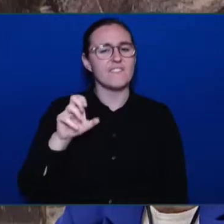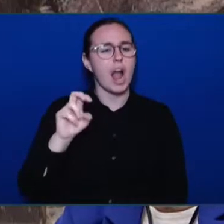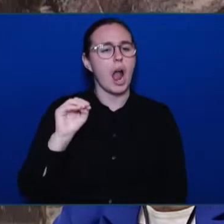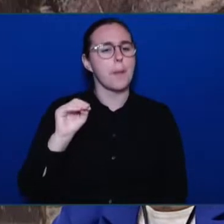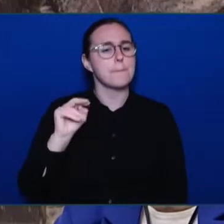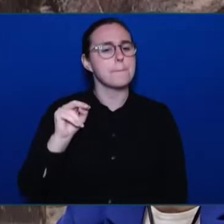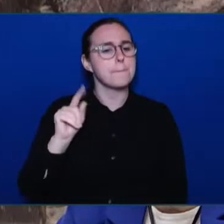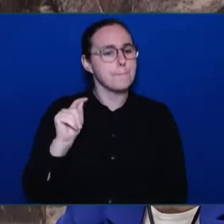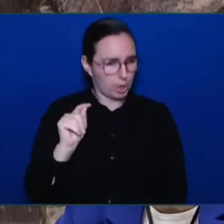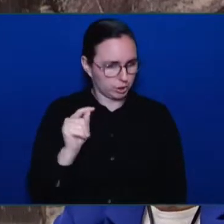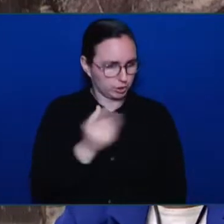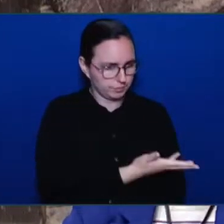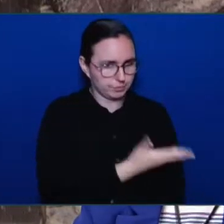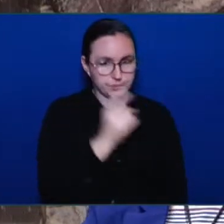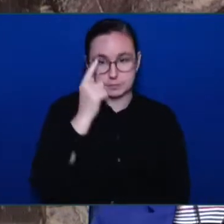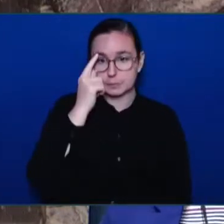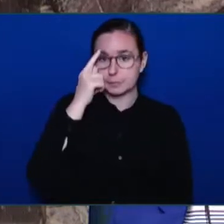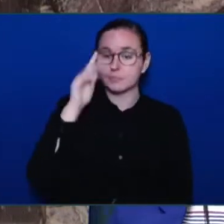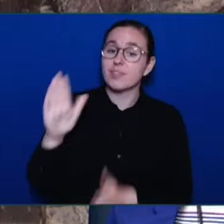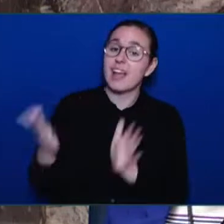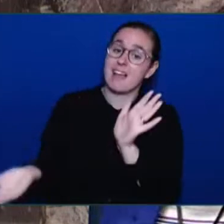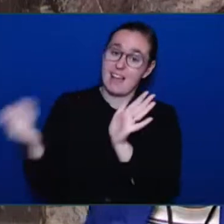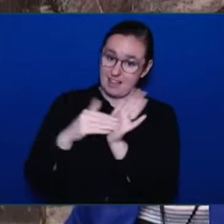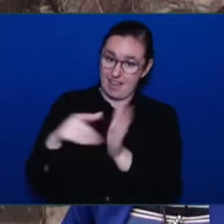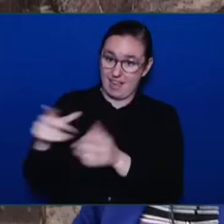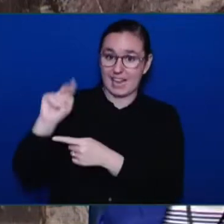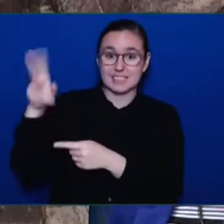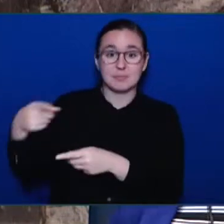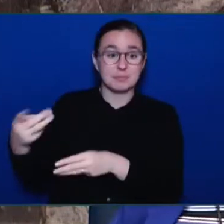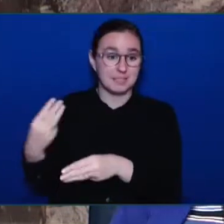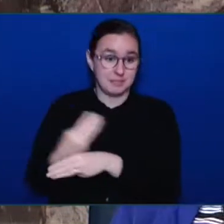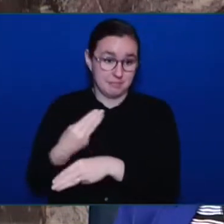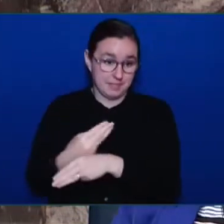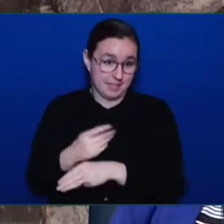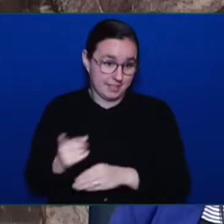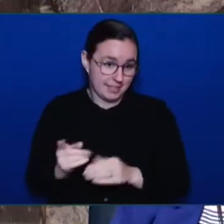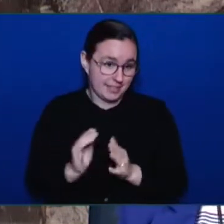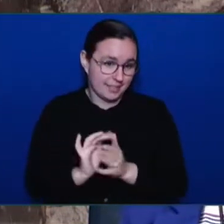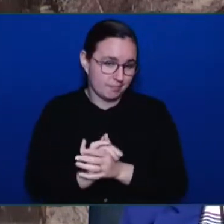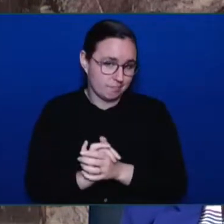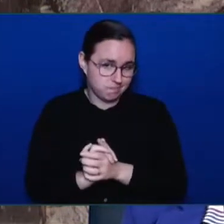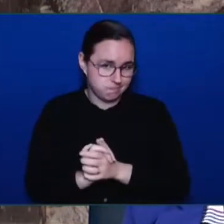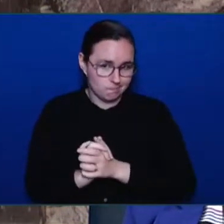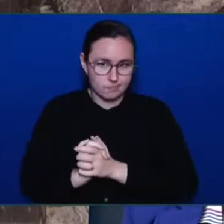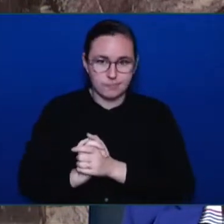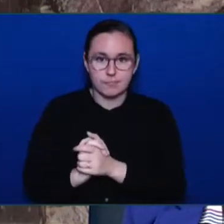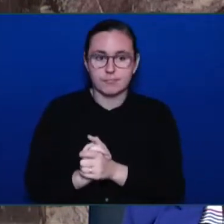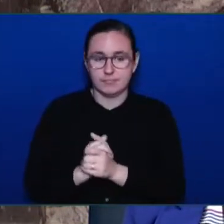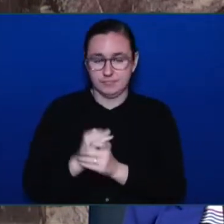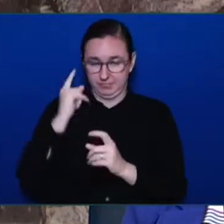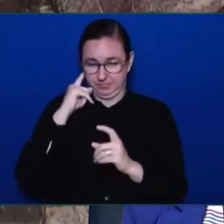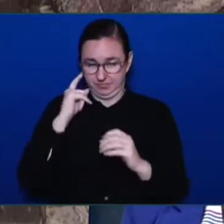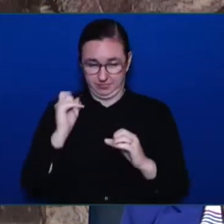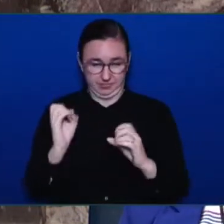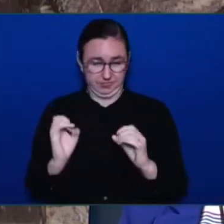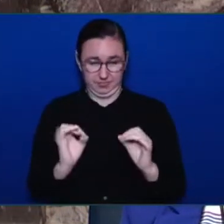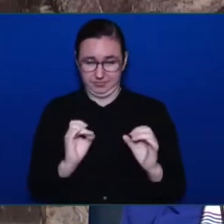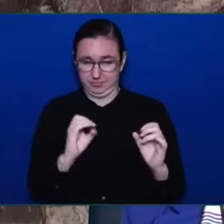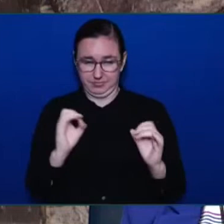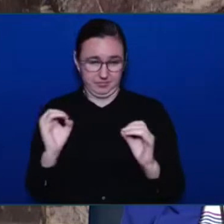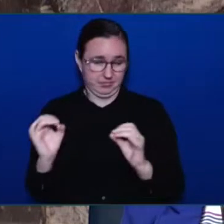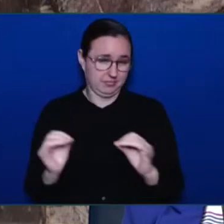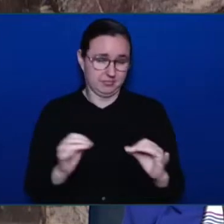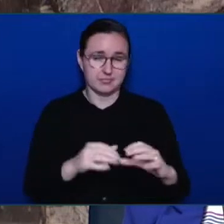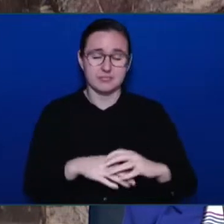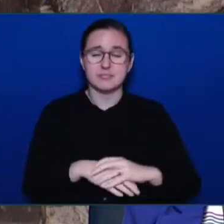minister. It's exactly what he's doing. And the minister. Well, while the members on